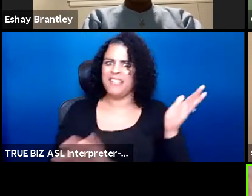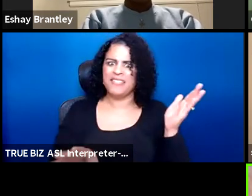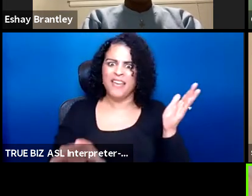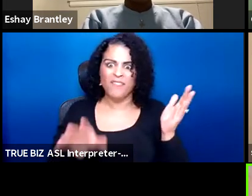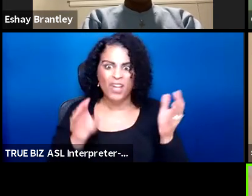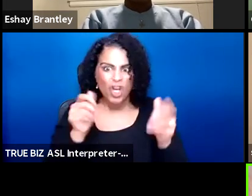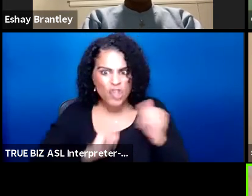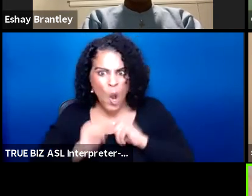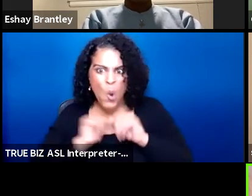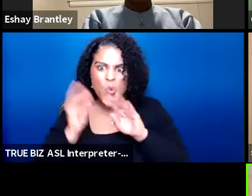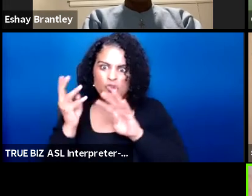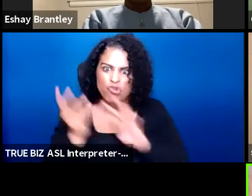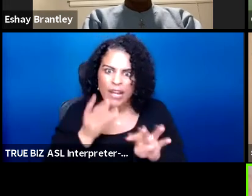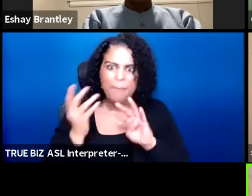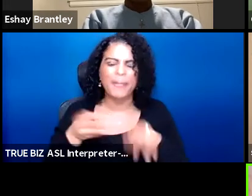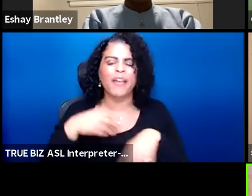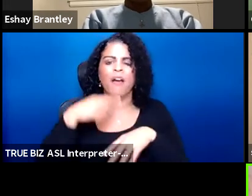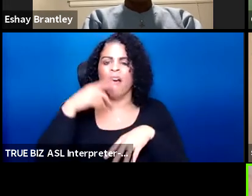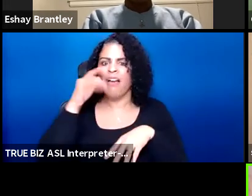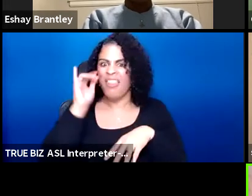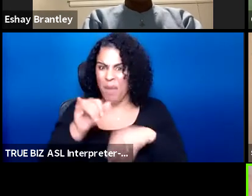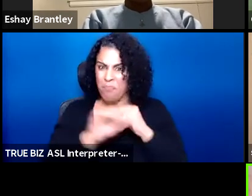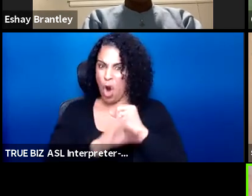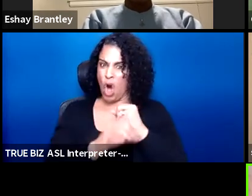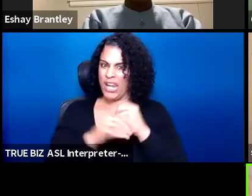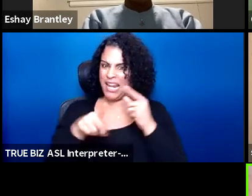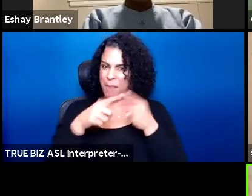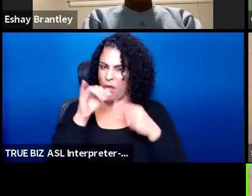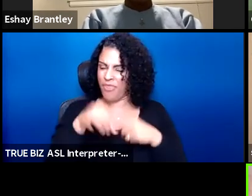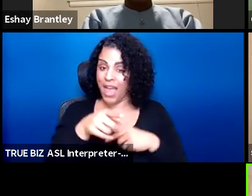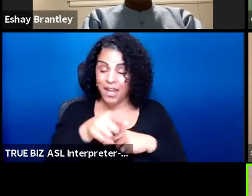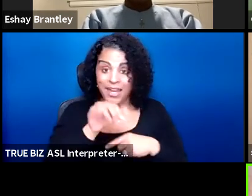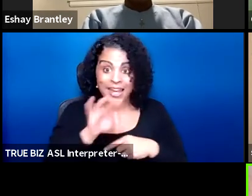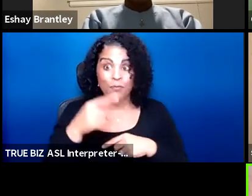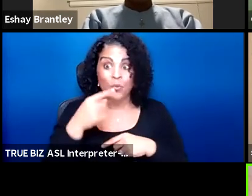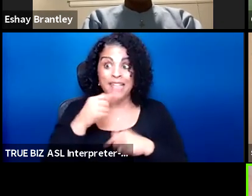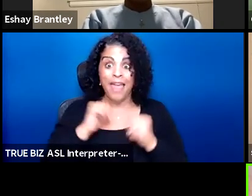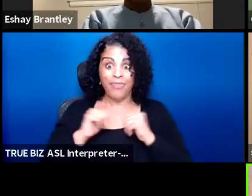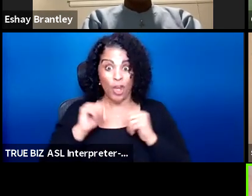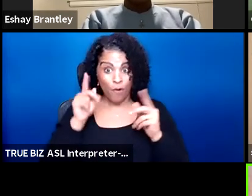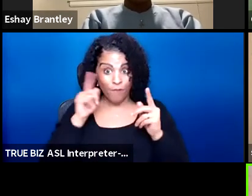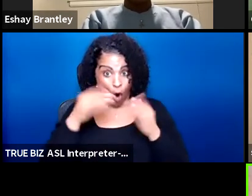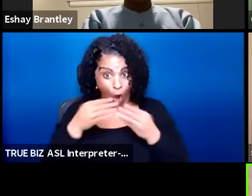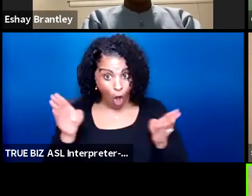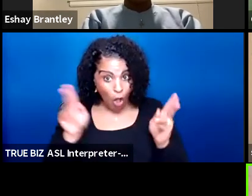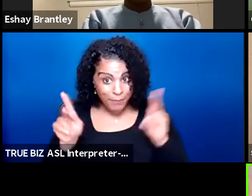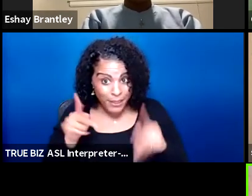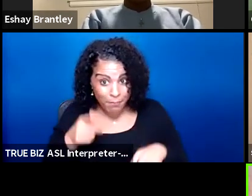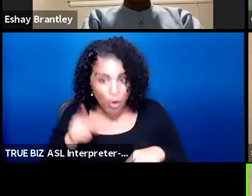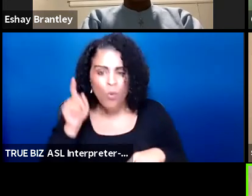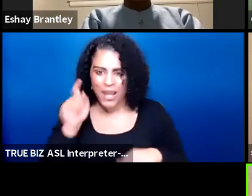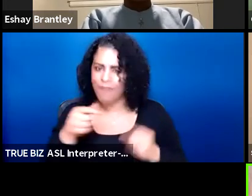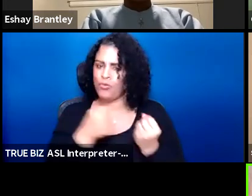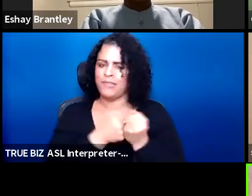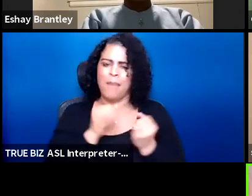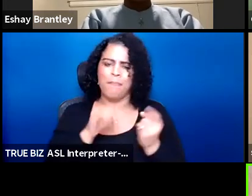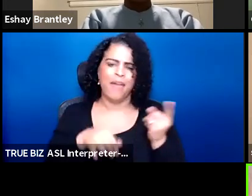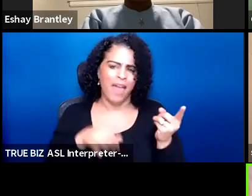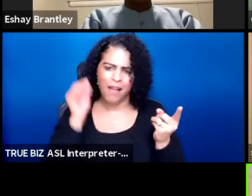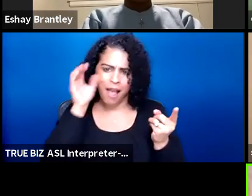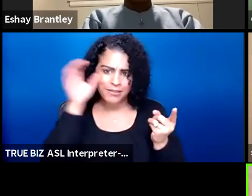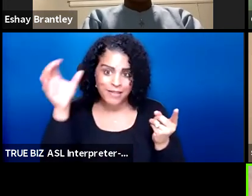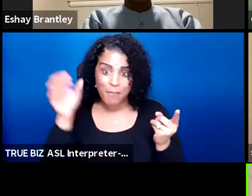and like marketing, it's just something that like theater, if we are going to say theater is for all, we need to go back and stand by it. We can't just do